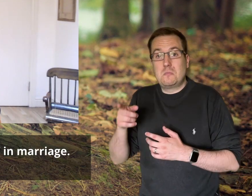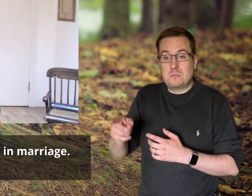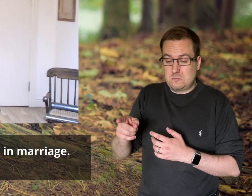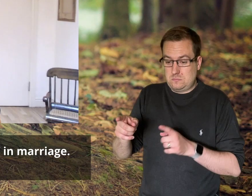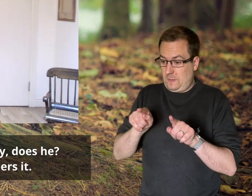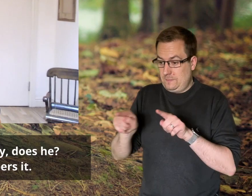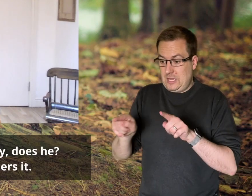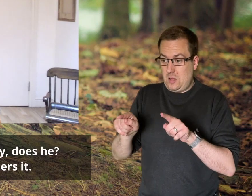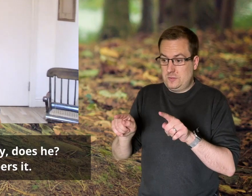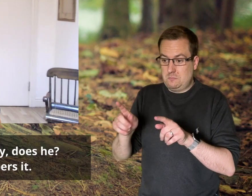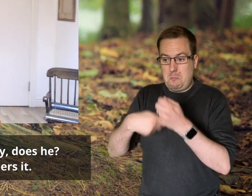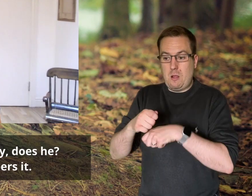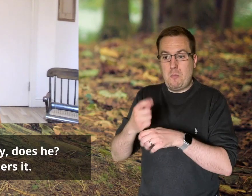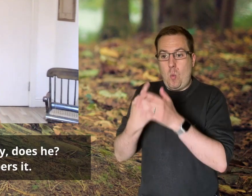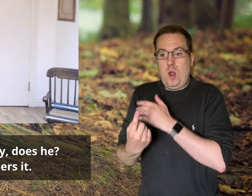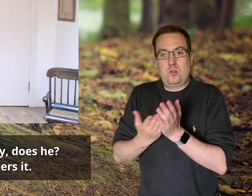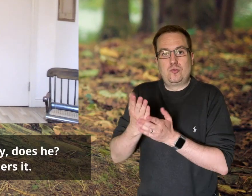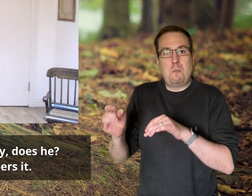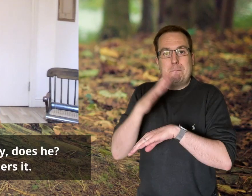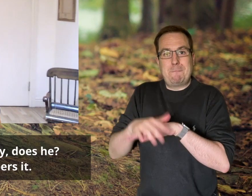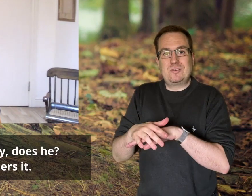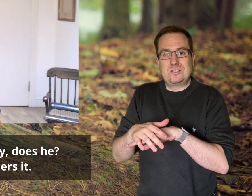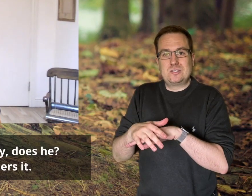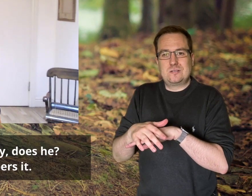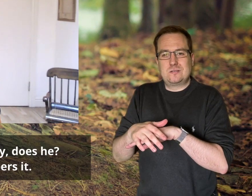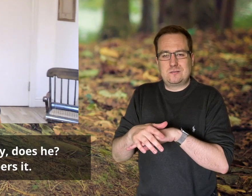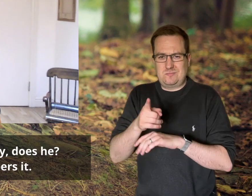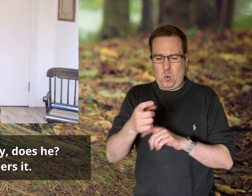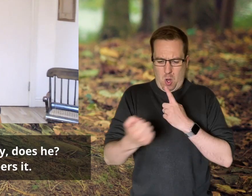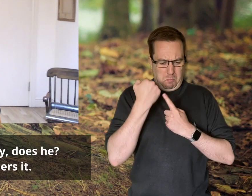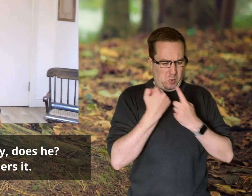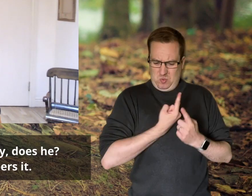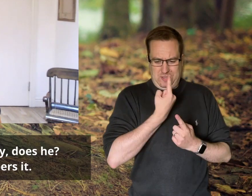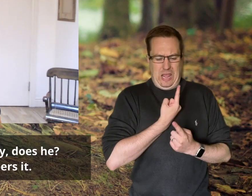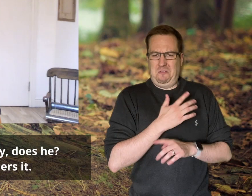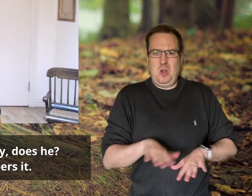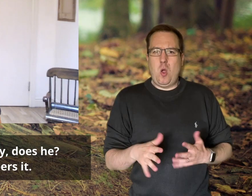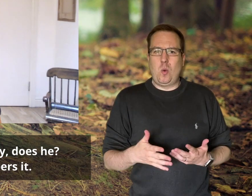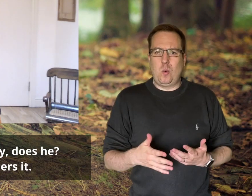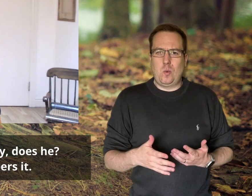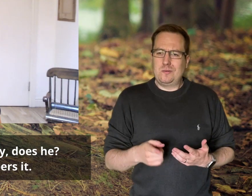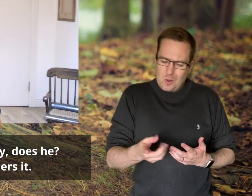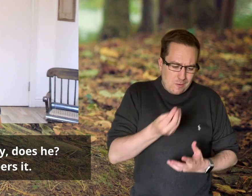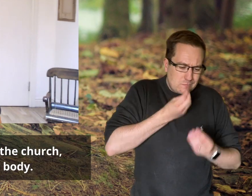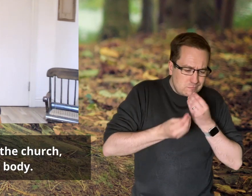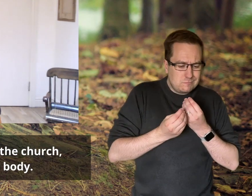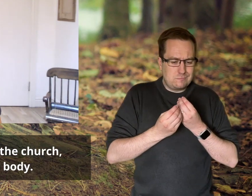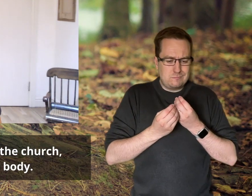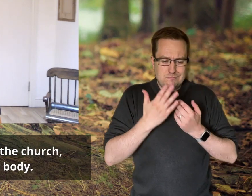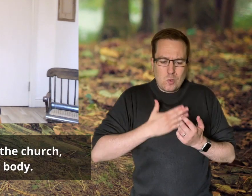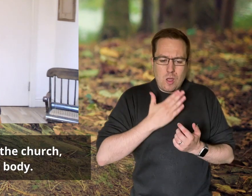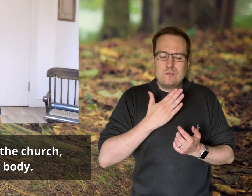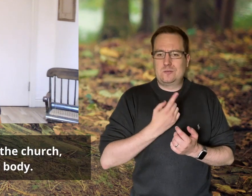in marriage. No one abuses his own body, does he? No, he feeds and pampers it.